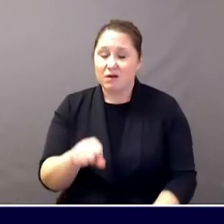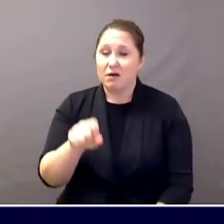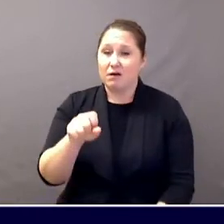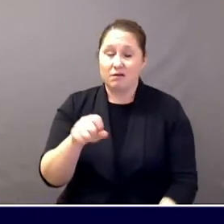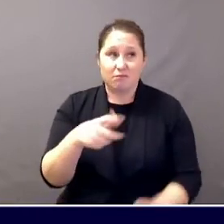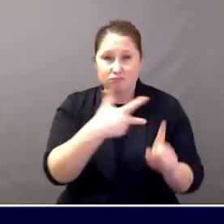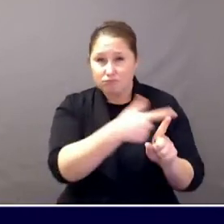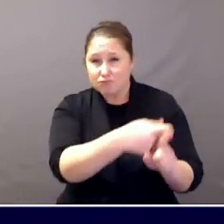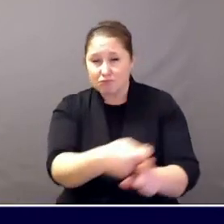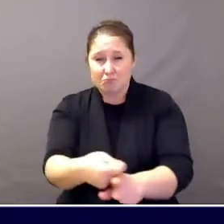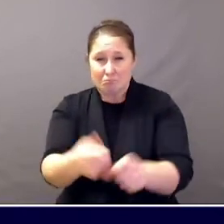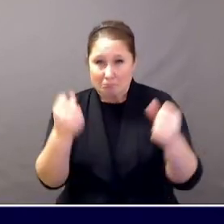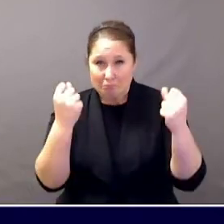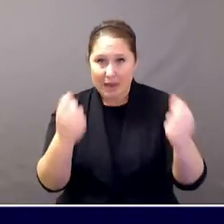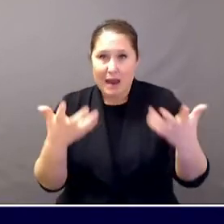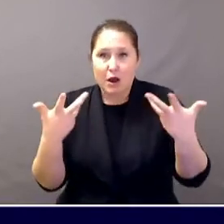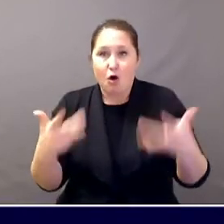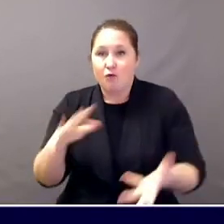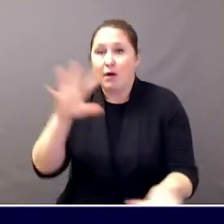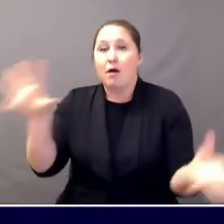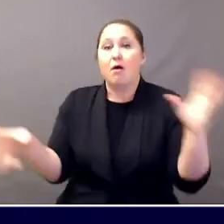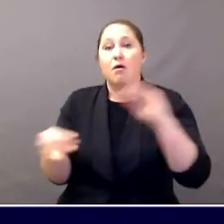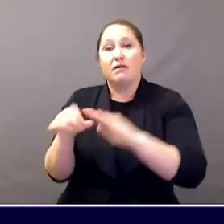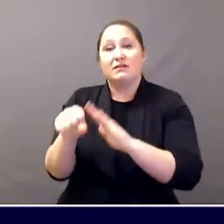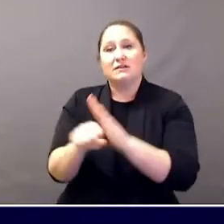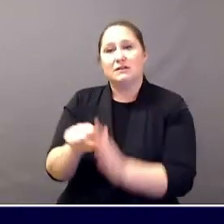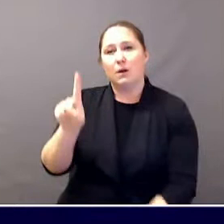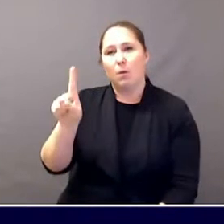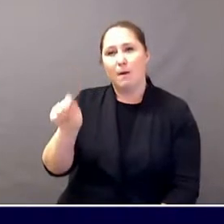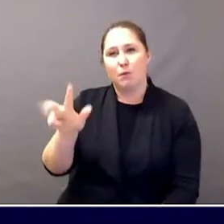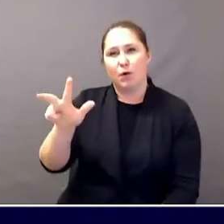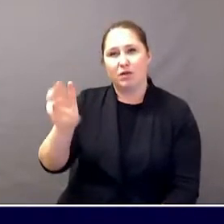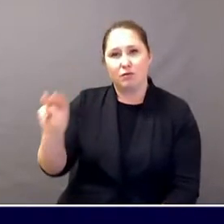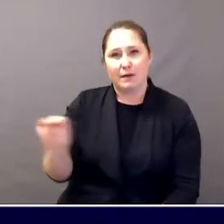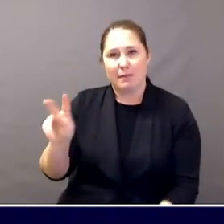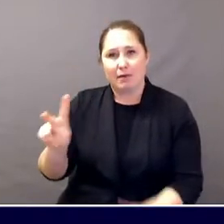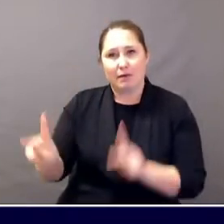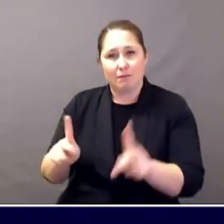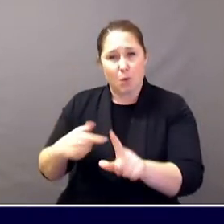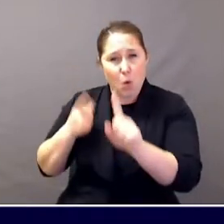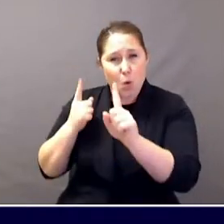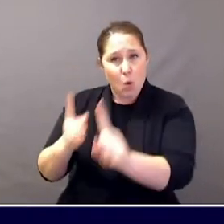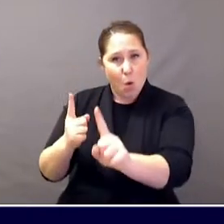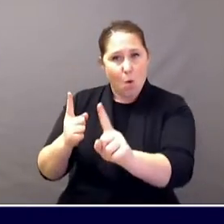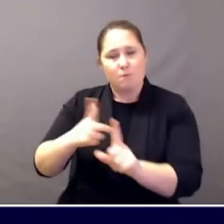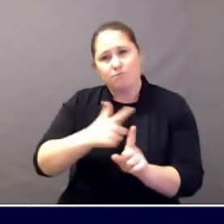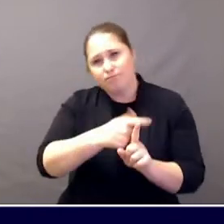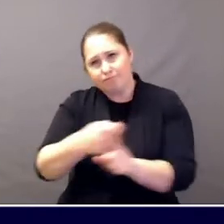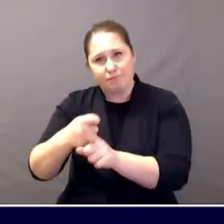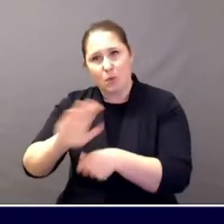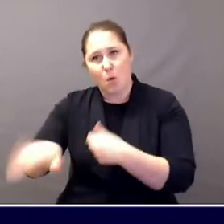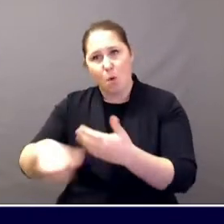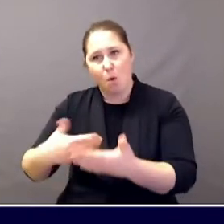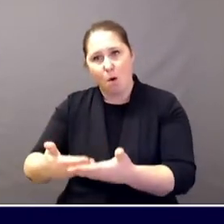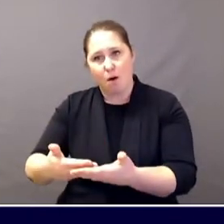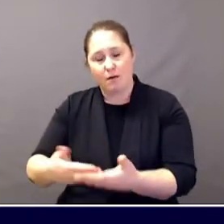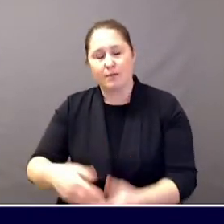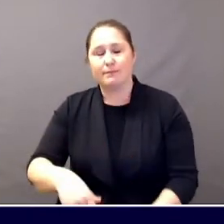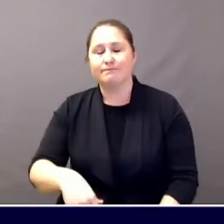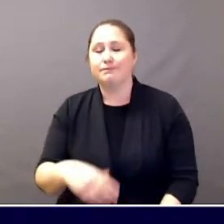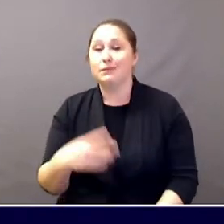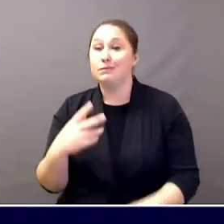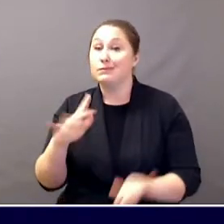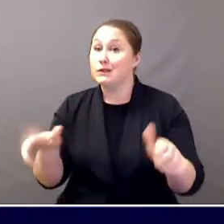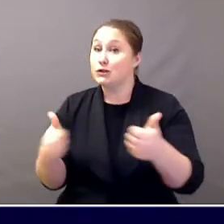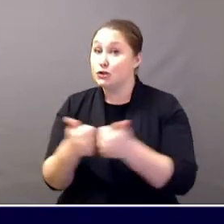hopefully, in the state of Maine. Chief among our challenges is the fact that Maine is receiving a limited, unpredictable,